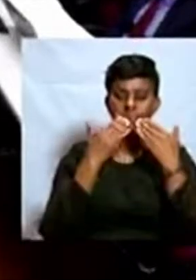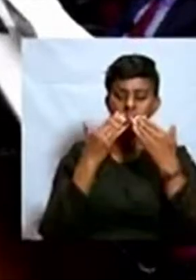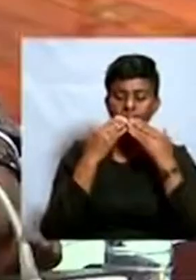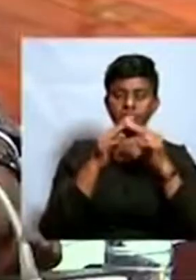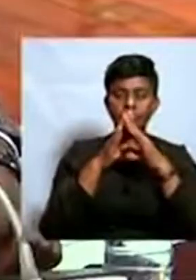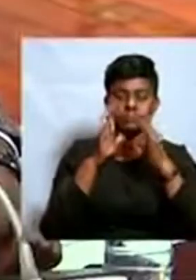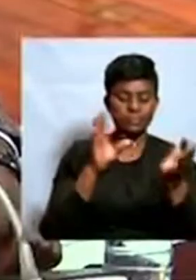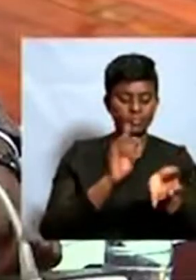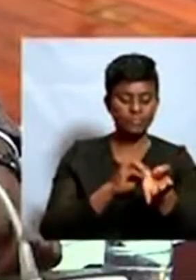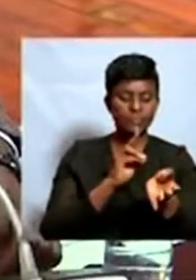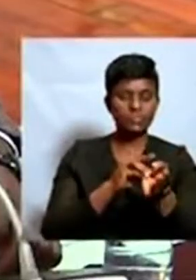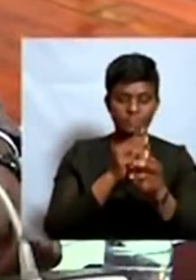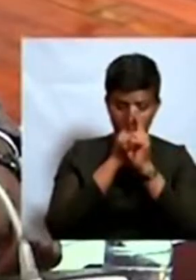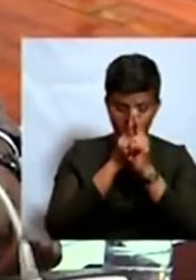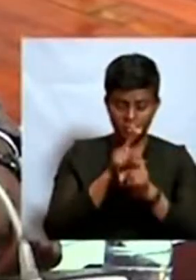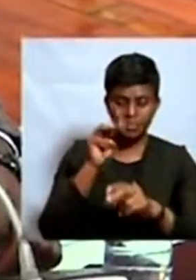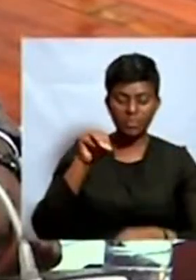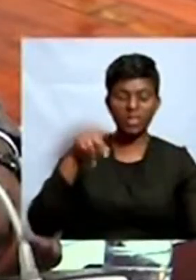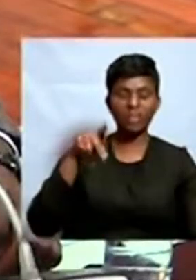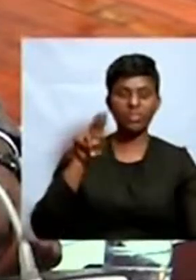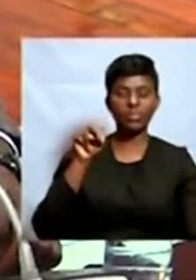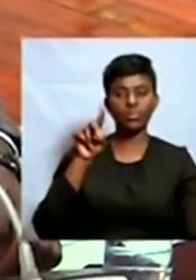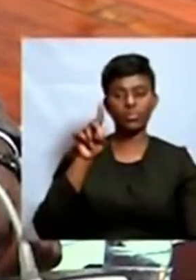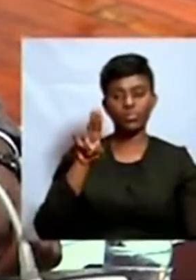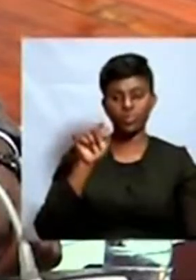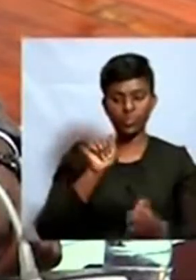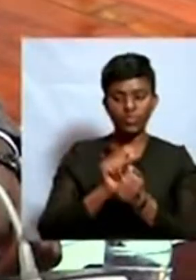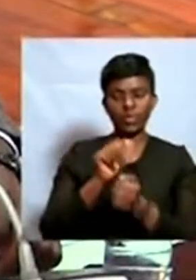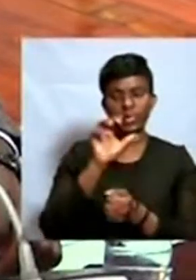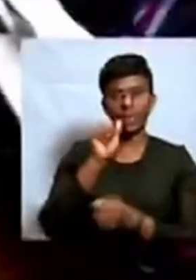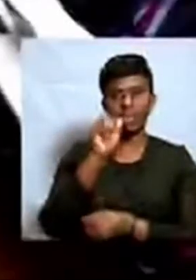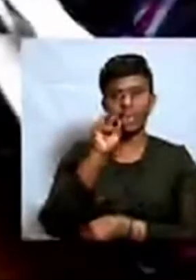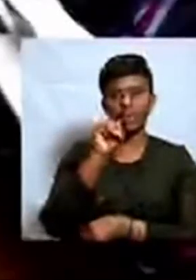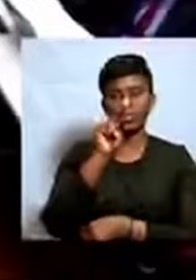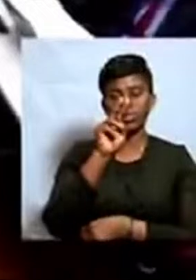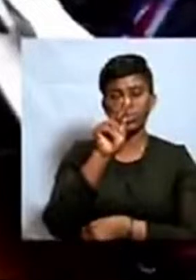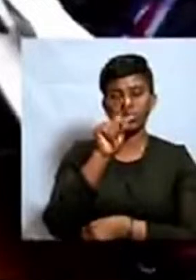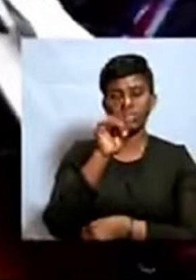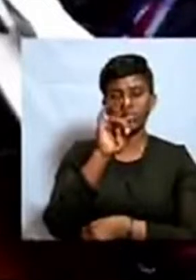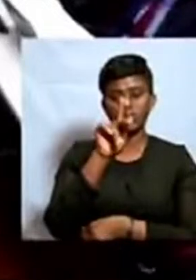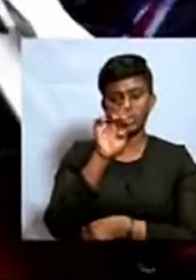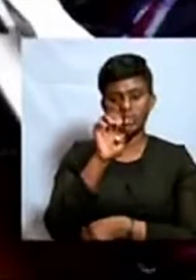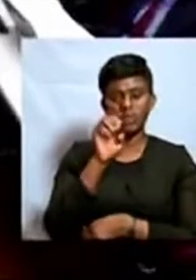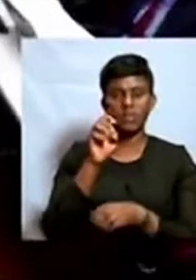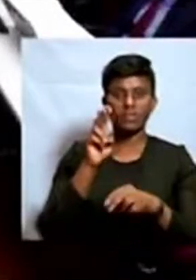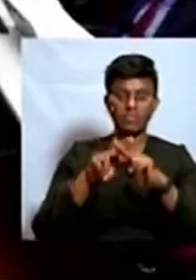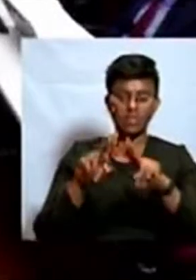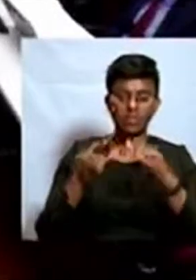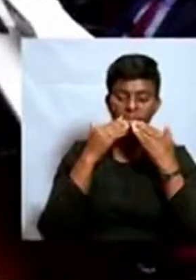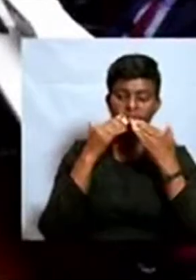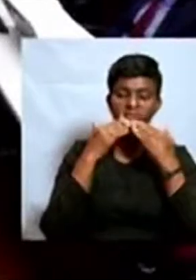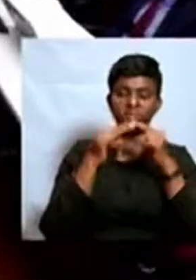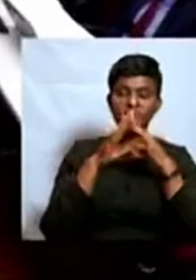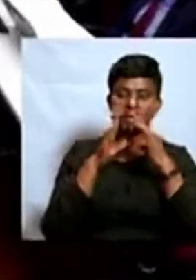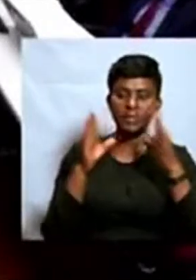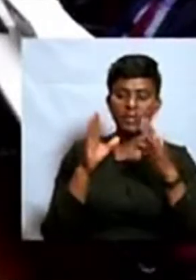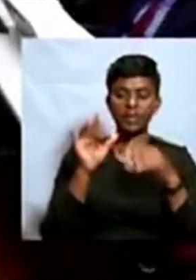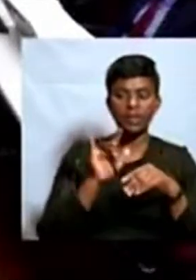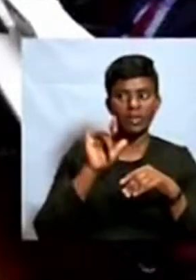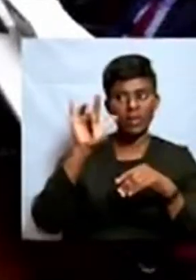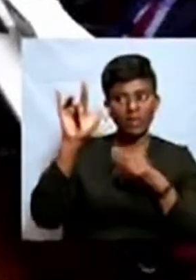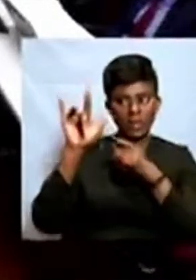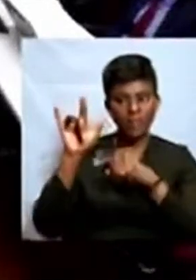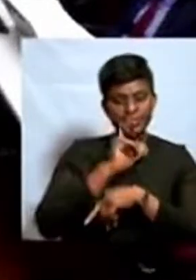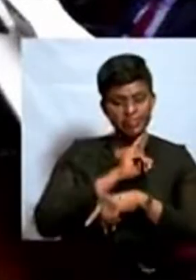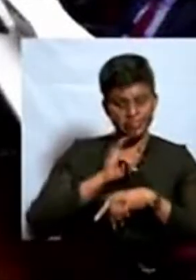much, Doc. Honorable Mpundu, then Honorable Mtiki. Thank you very much, Chair. Aviation industry